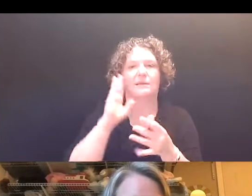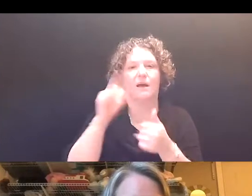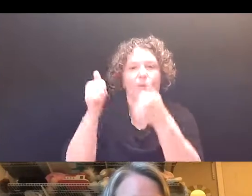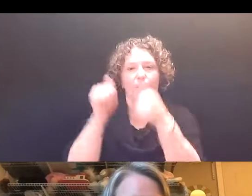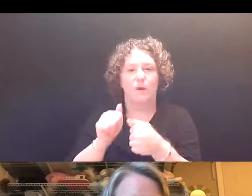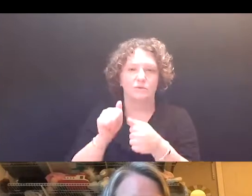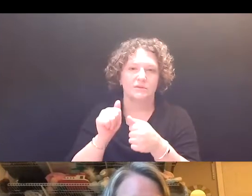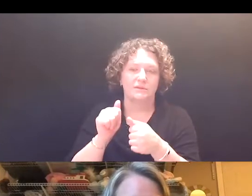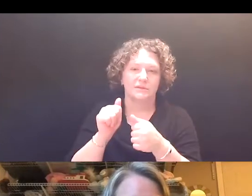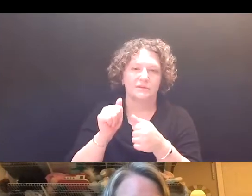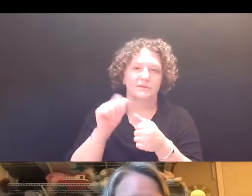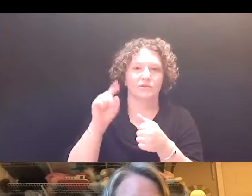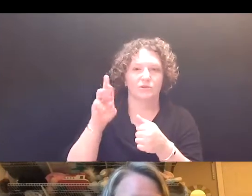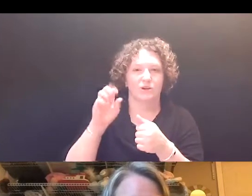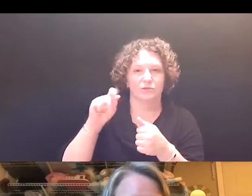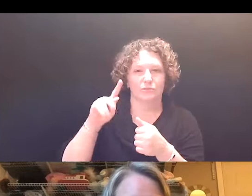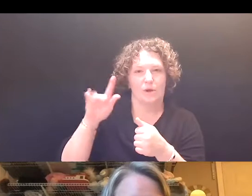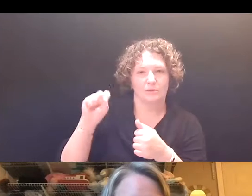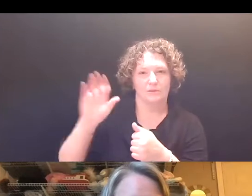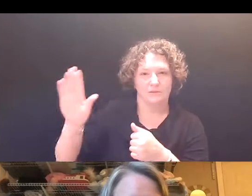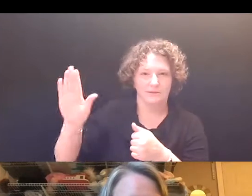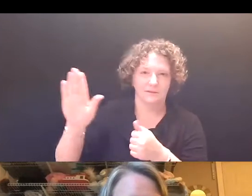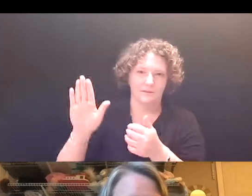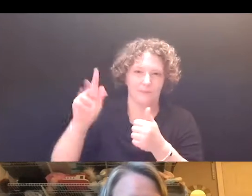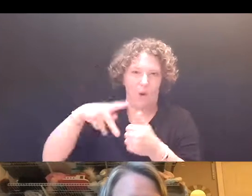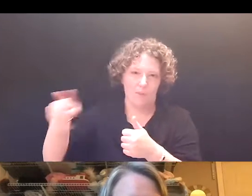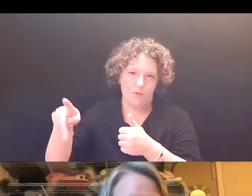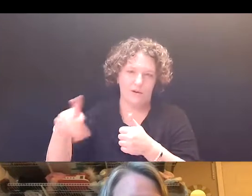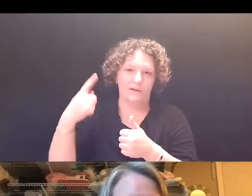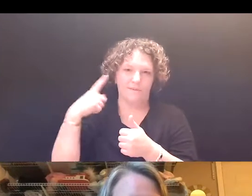And we'll post several links as well.